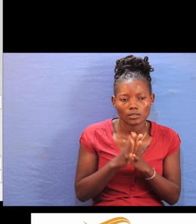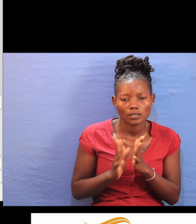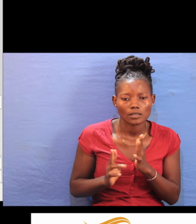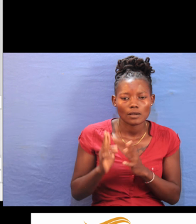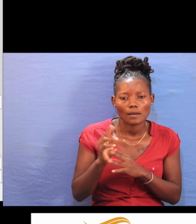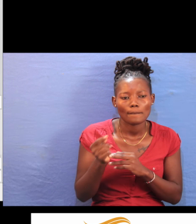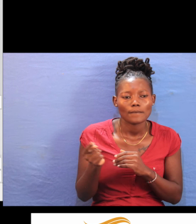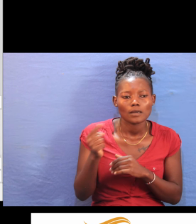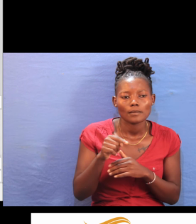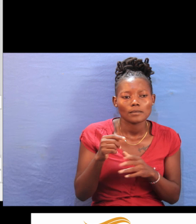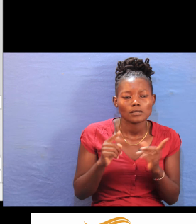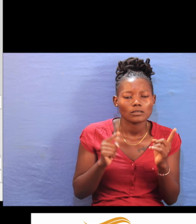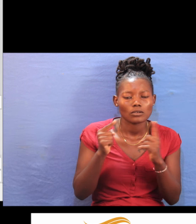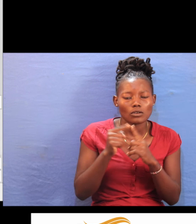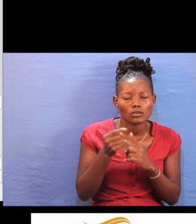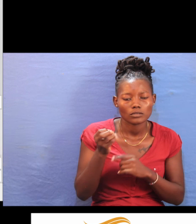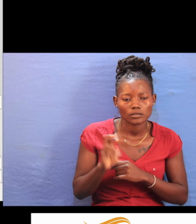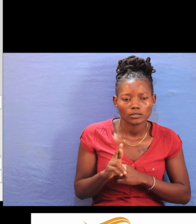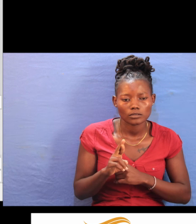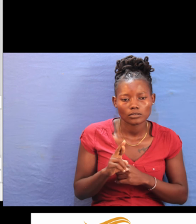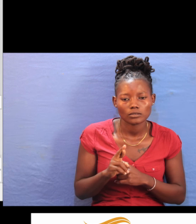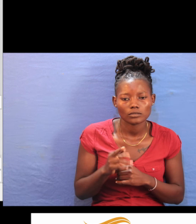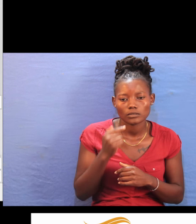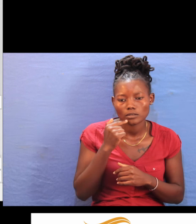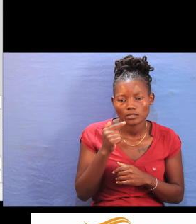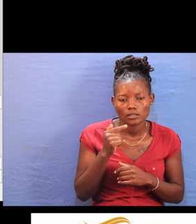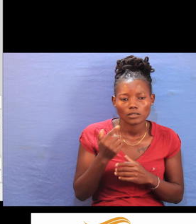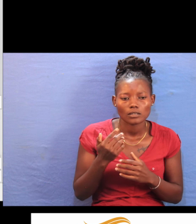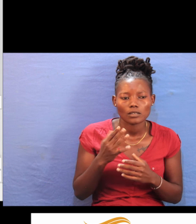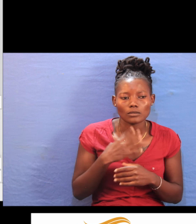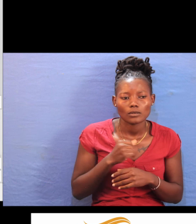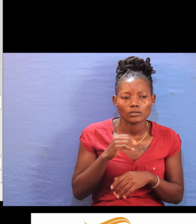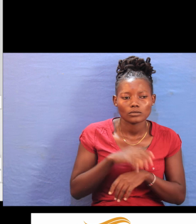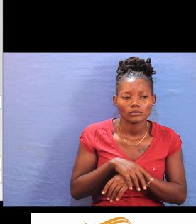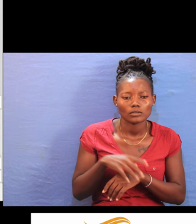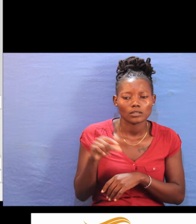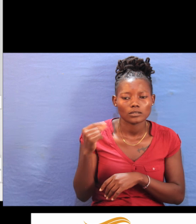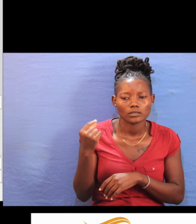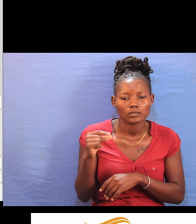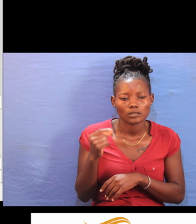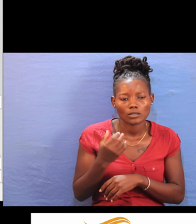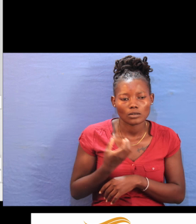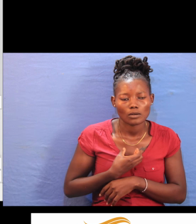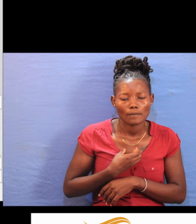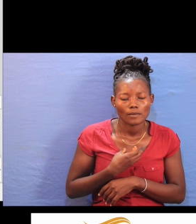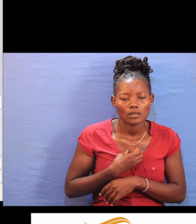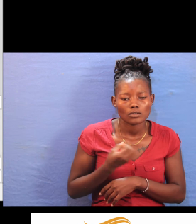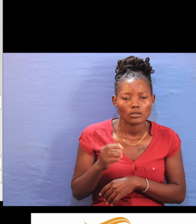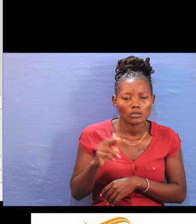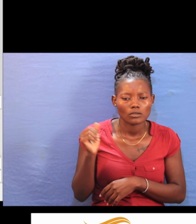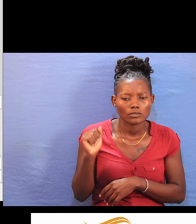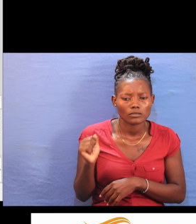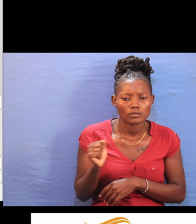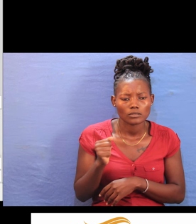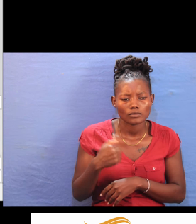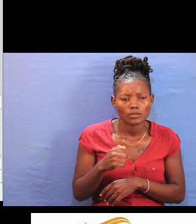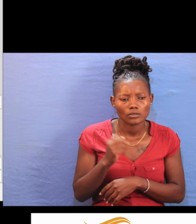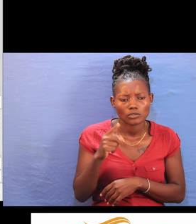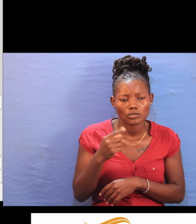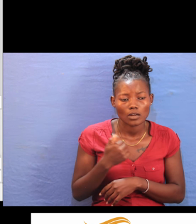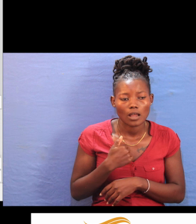weight. Uh, Also set performance and process goals as well as outcome goals.